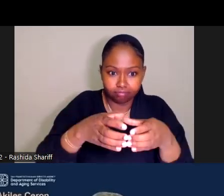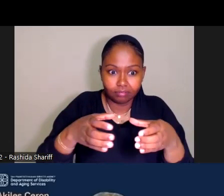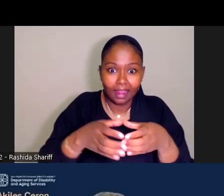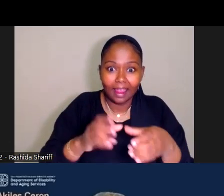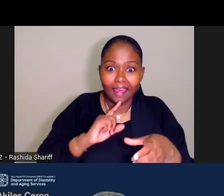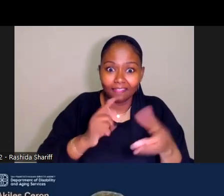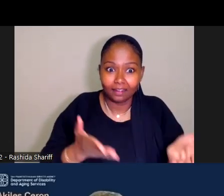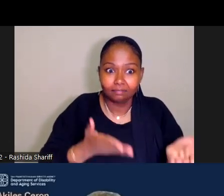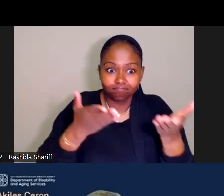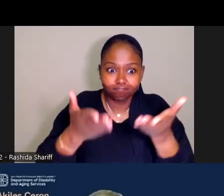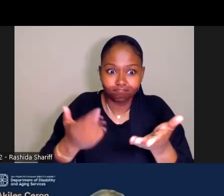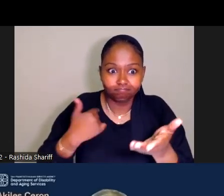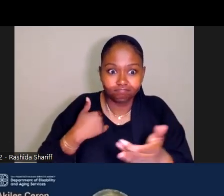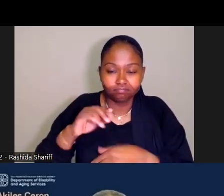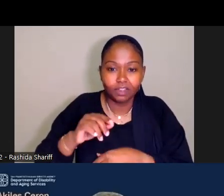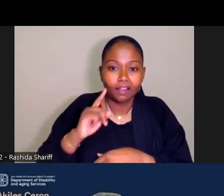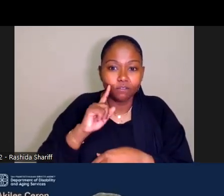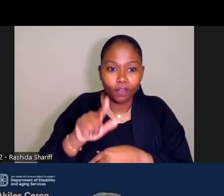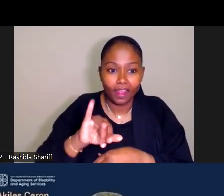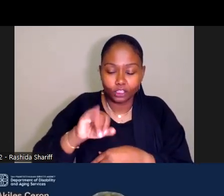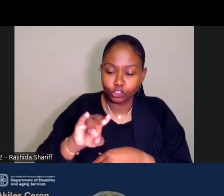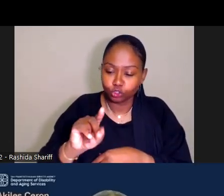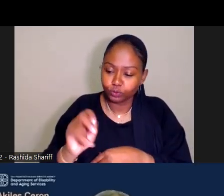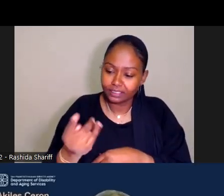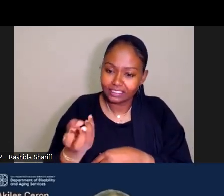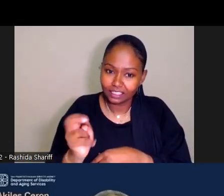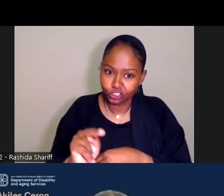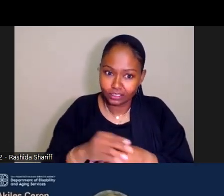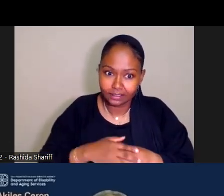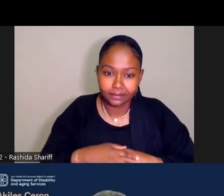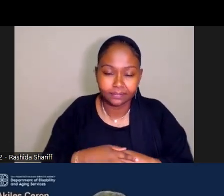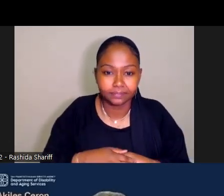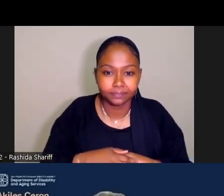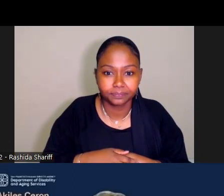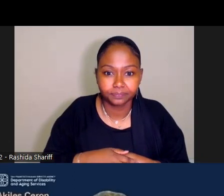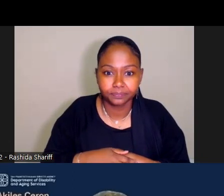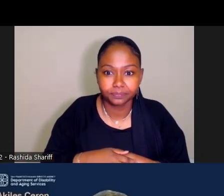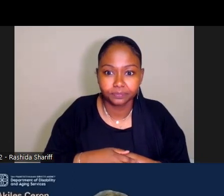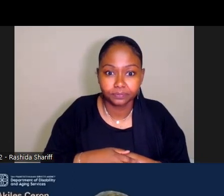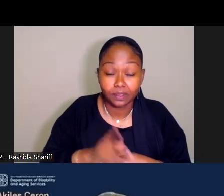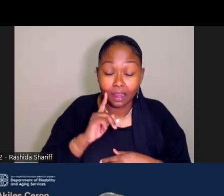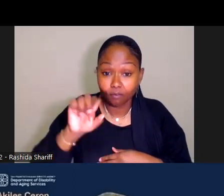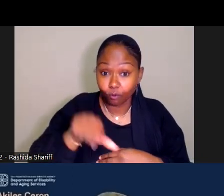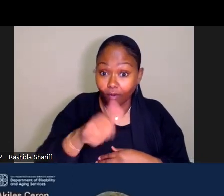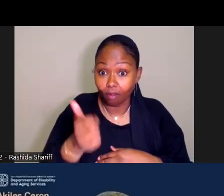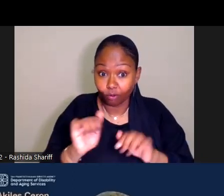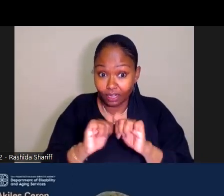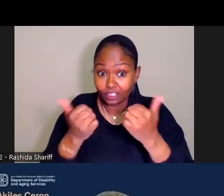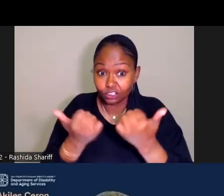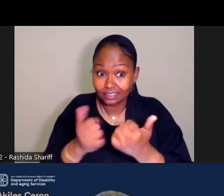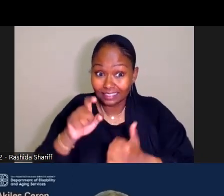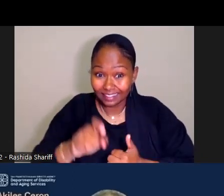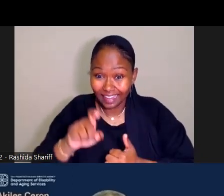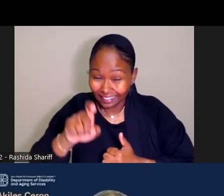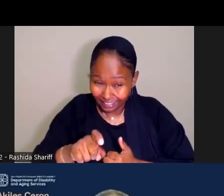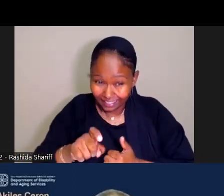the immediacy of the response, but cross-reported to the other agencies that need to receive that